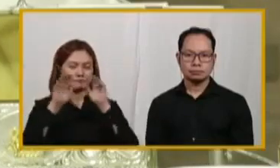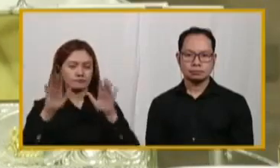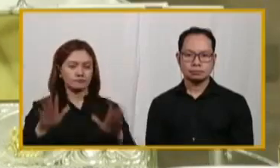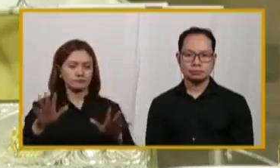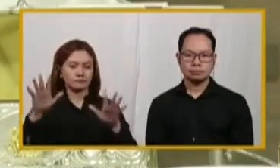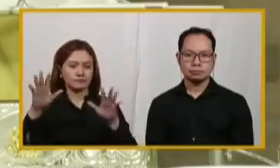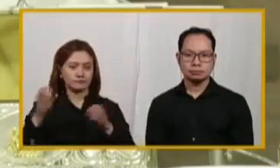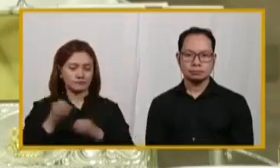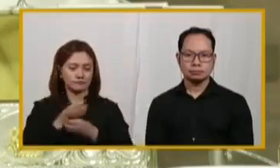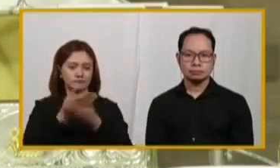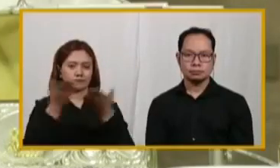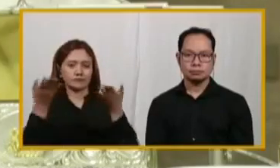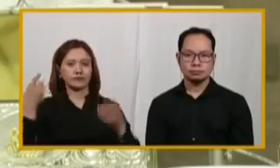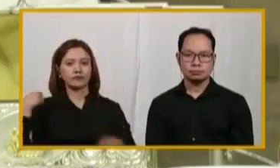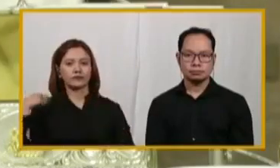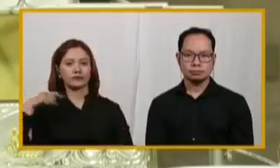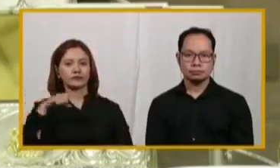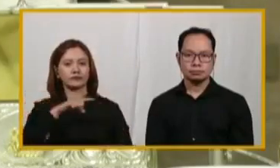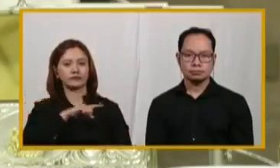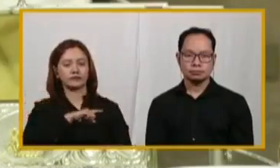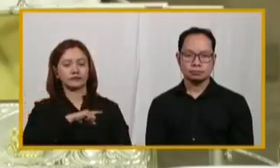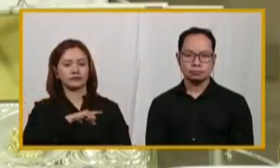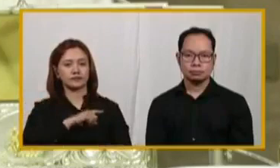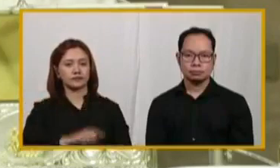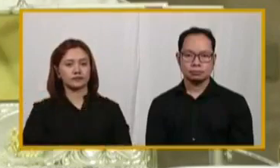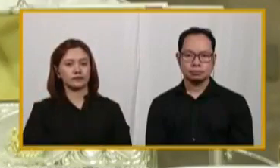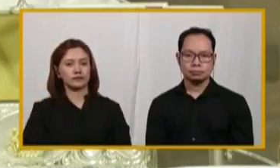them upon us.